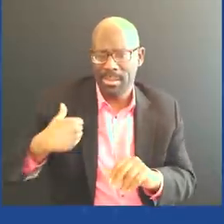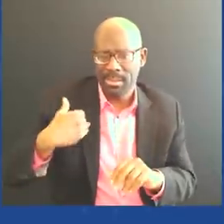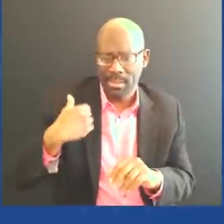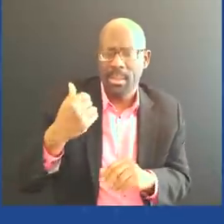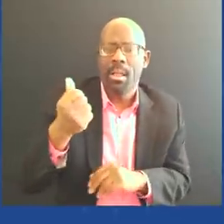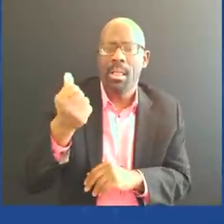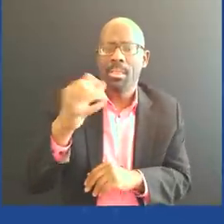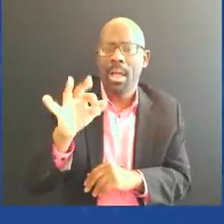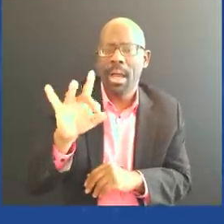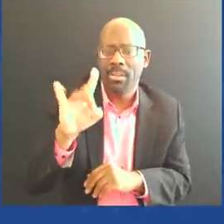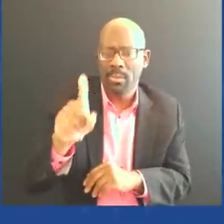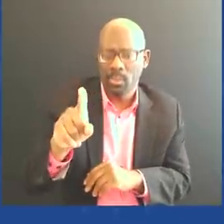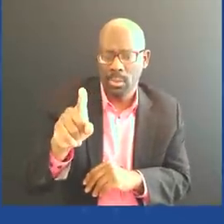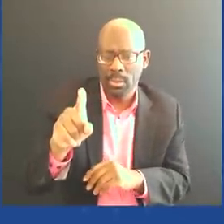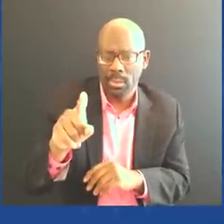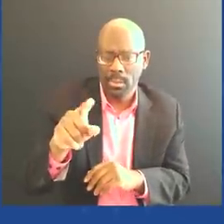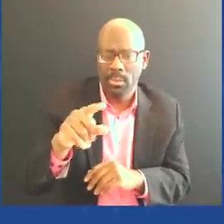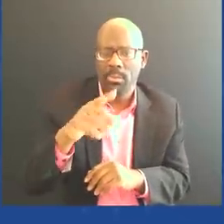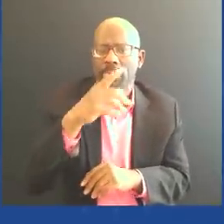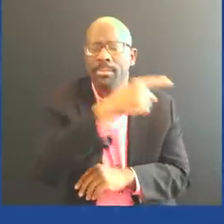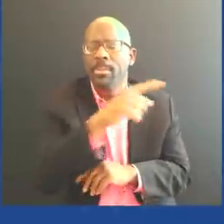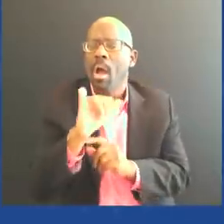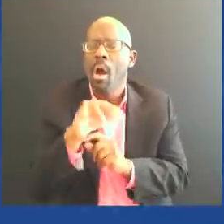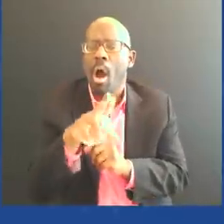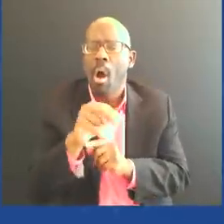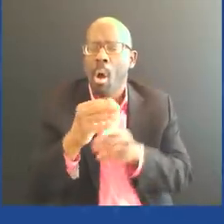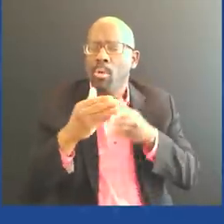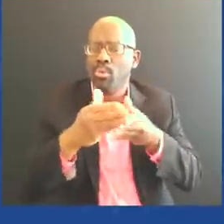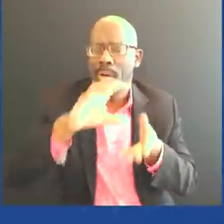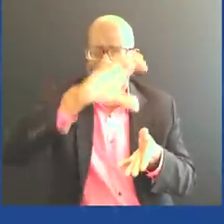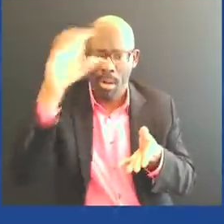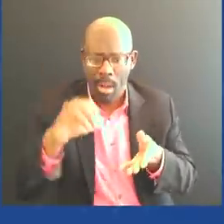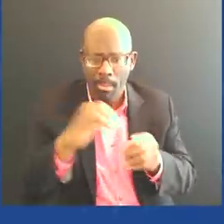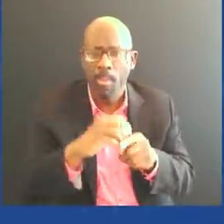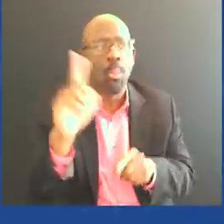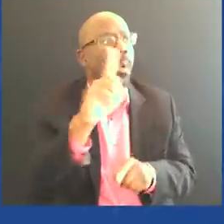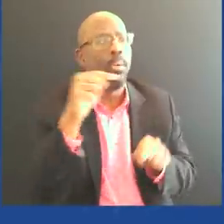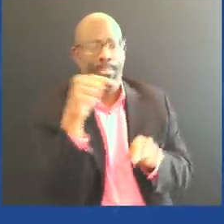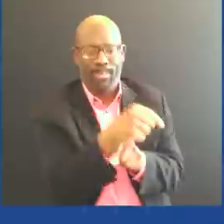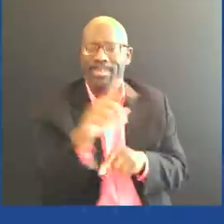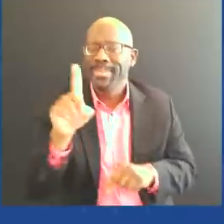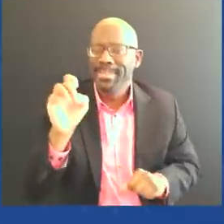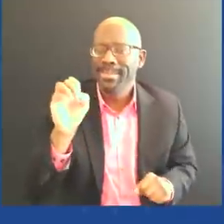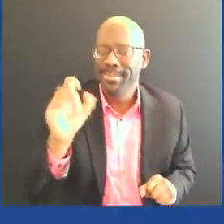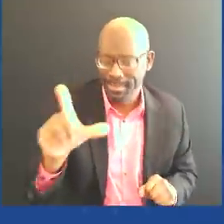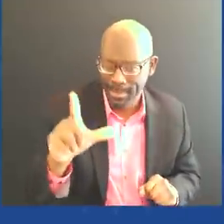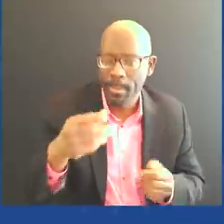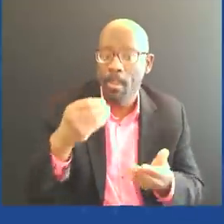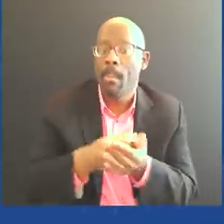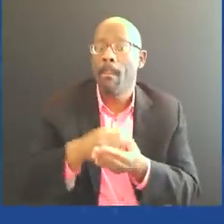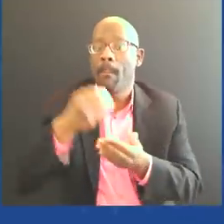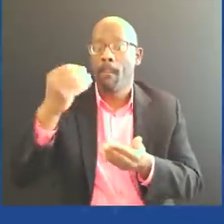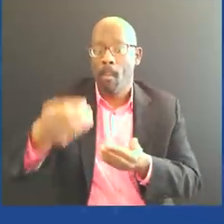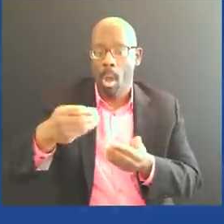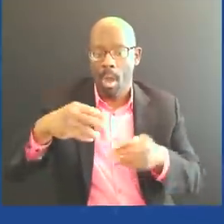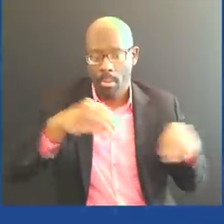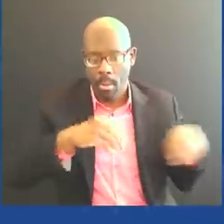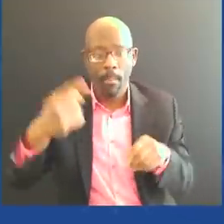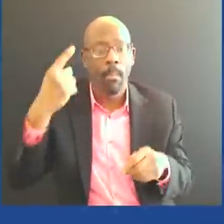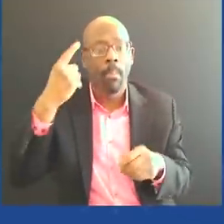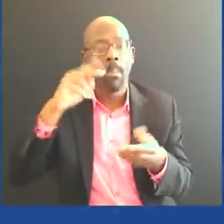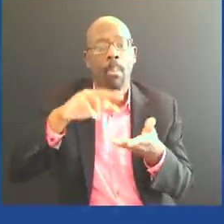Delaware. She was a steamer acquired by the Union Navy for use during the American Civil War. She had a very active naval career as a gunboat